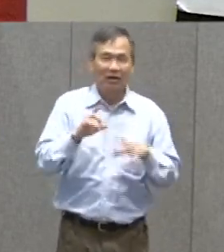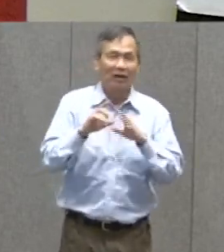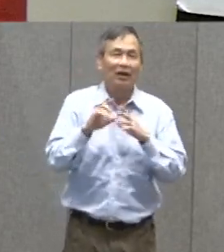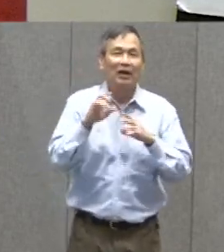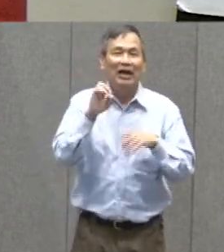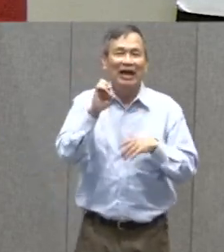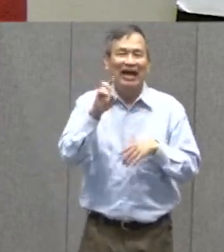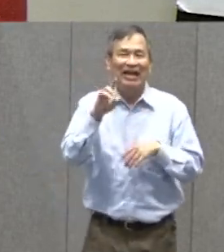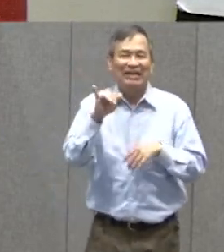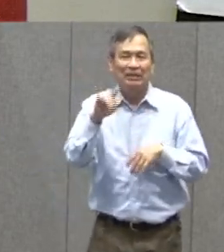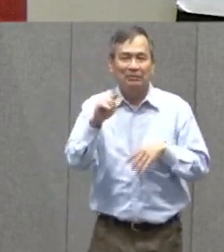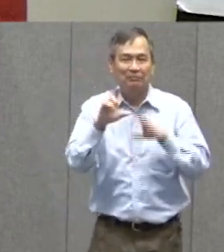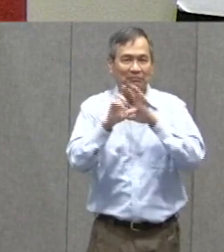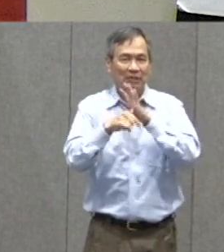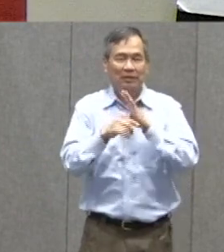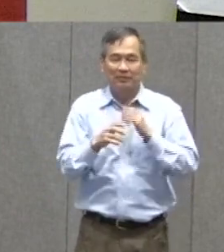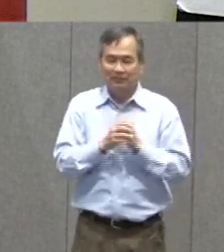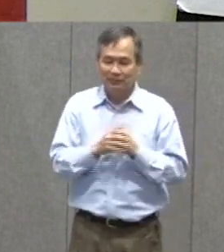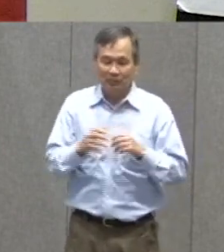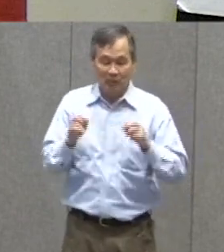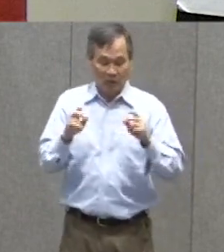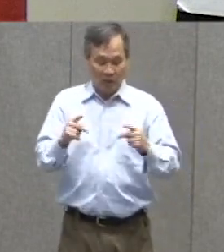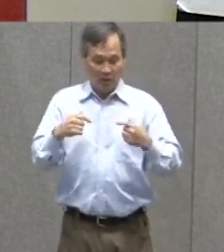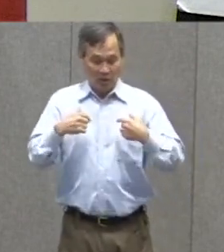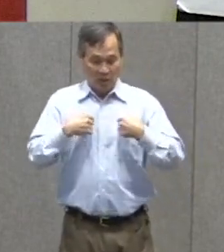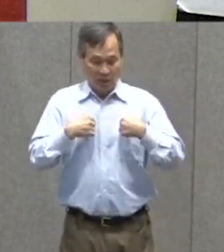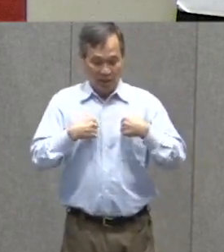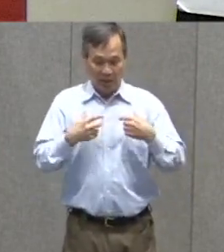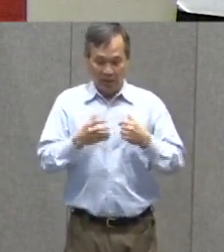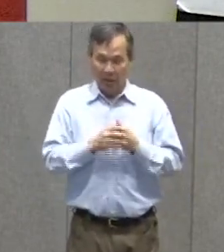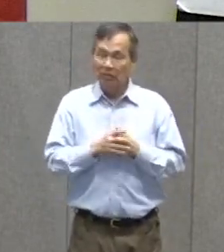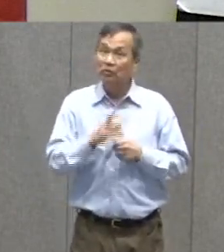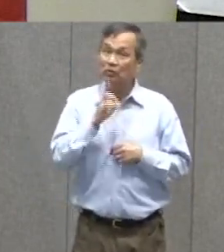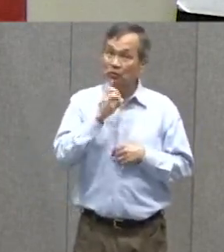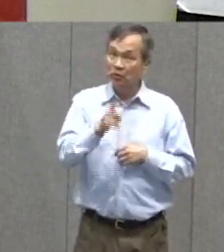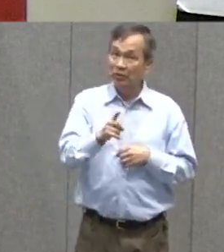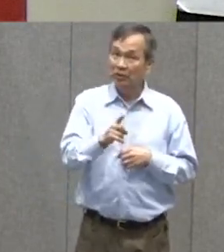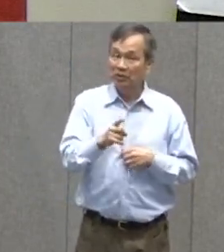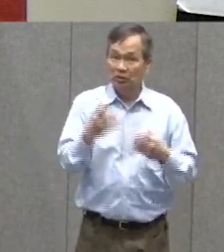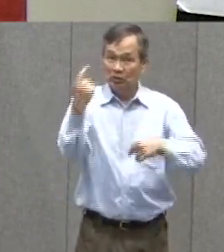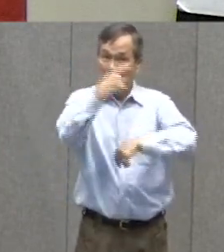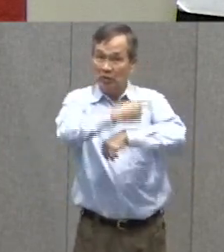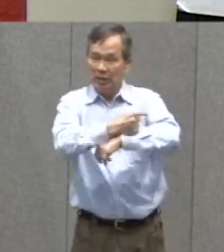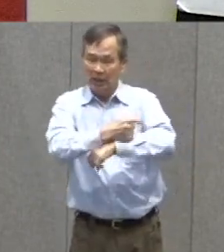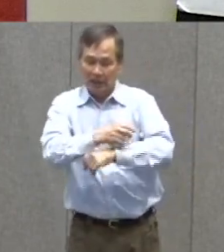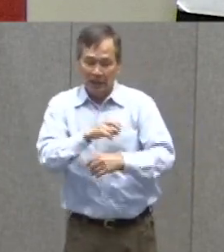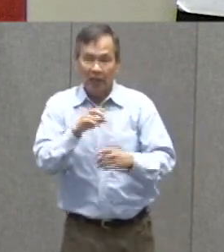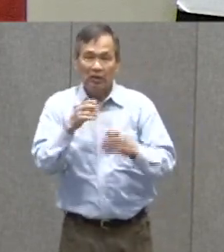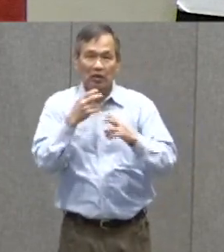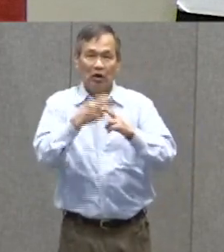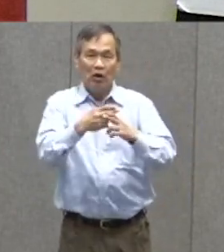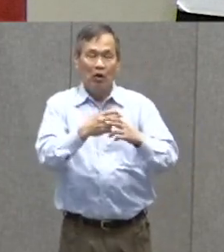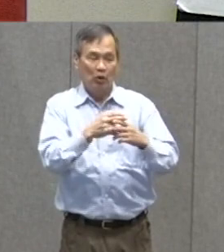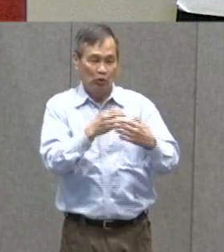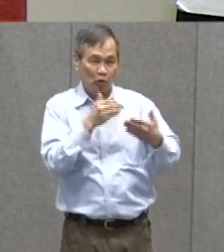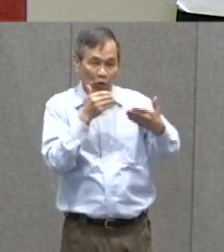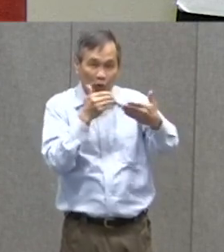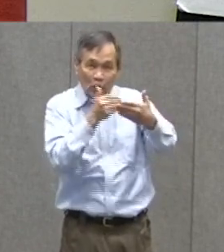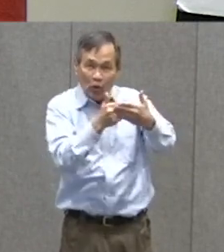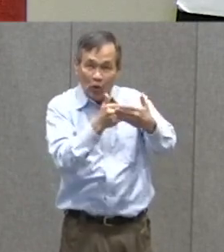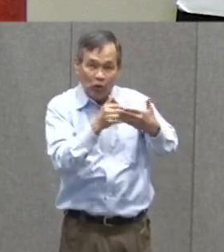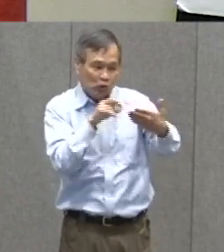be. And so like I said, our objective is to really look at close observations. So that's very